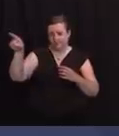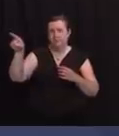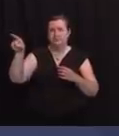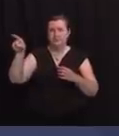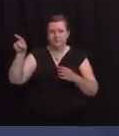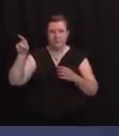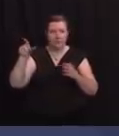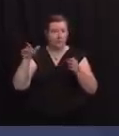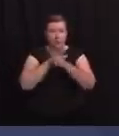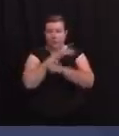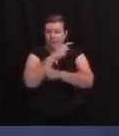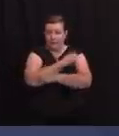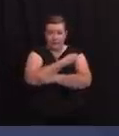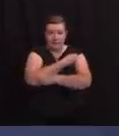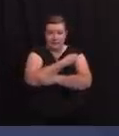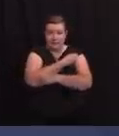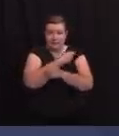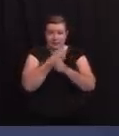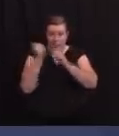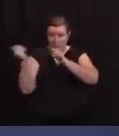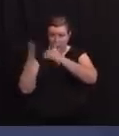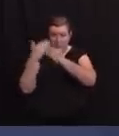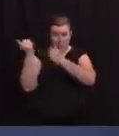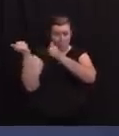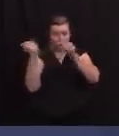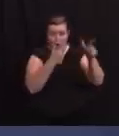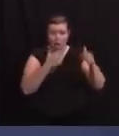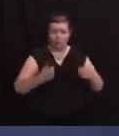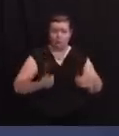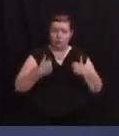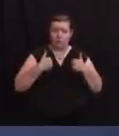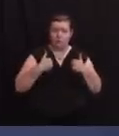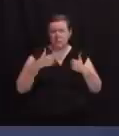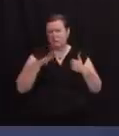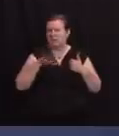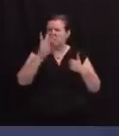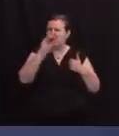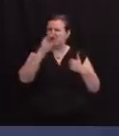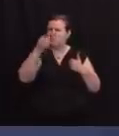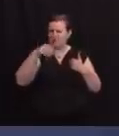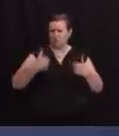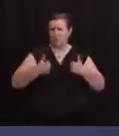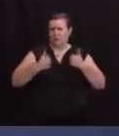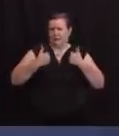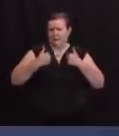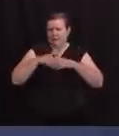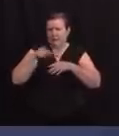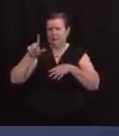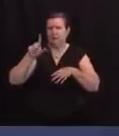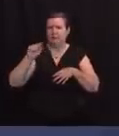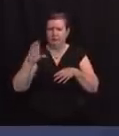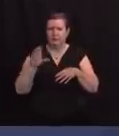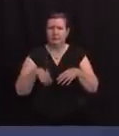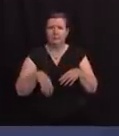vaccinated almost every resident, it's close to 90%, is down to 33